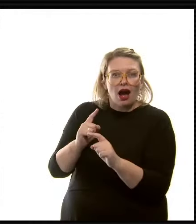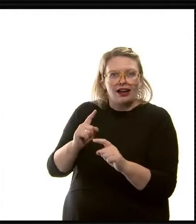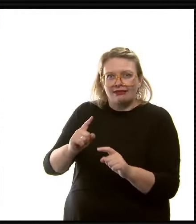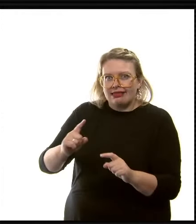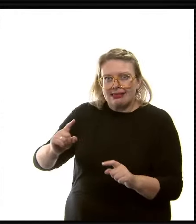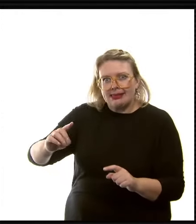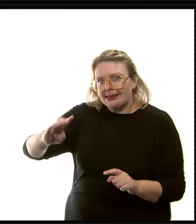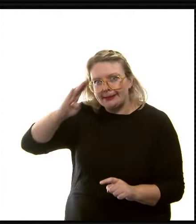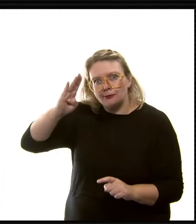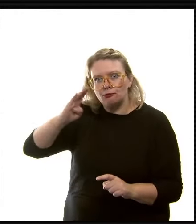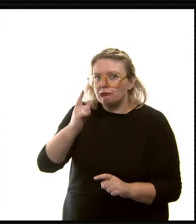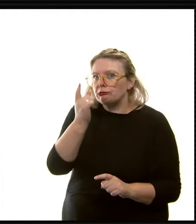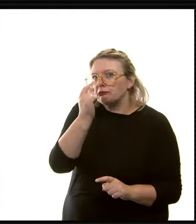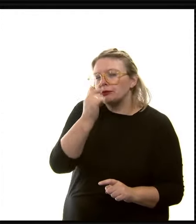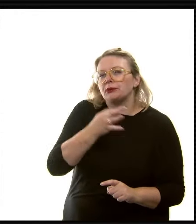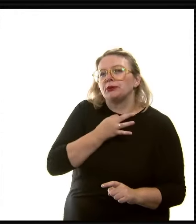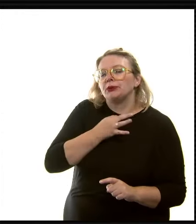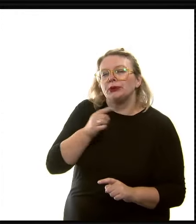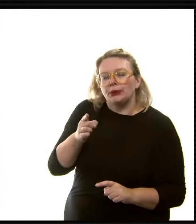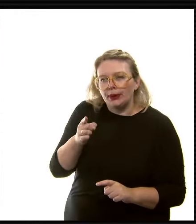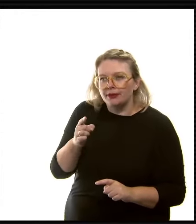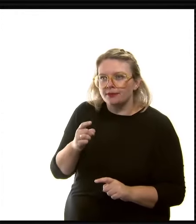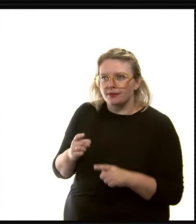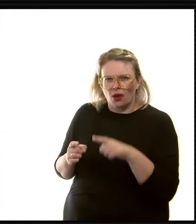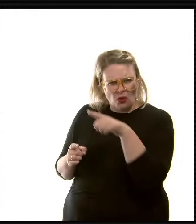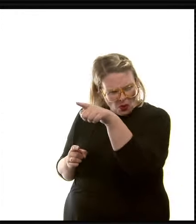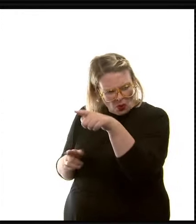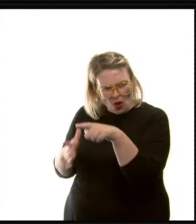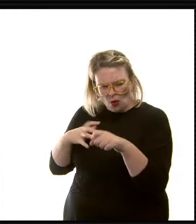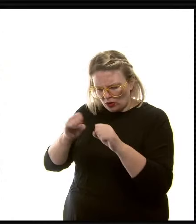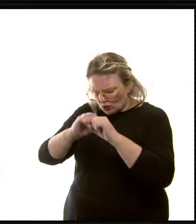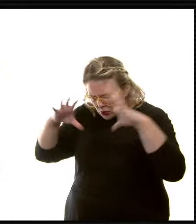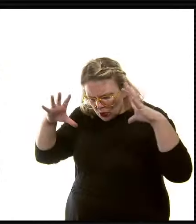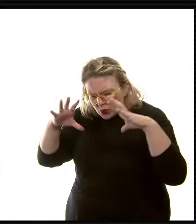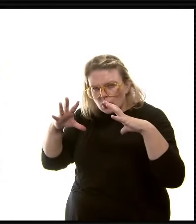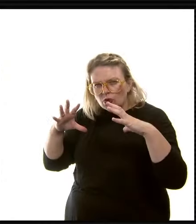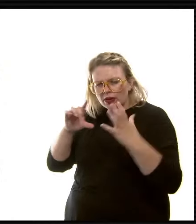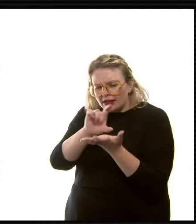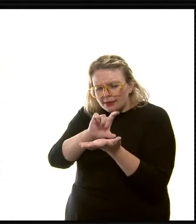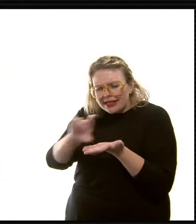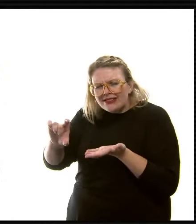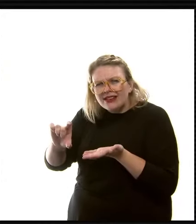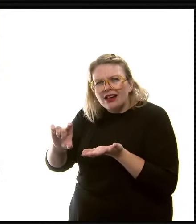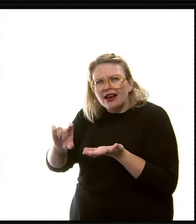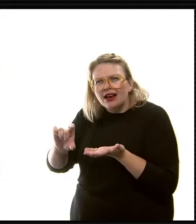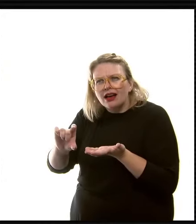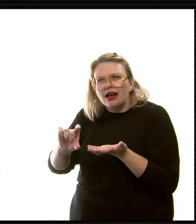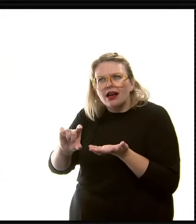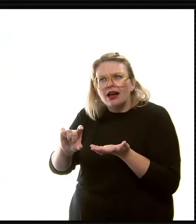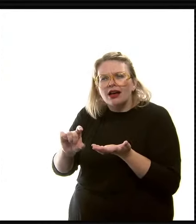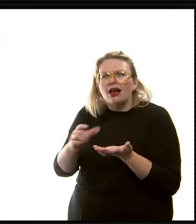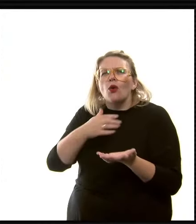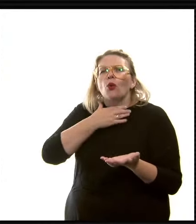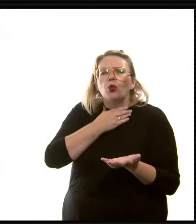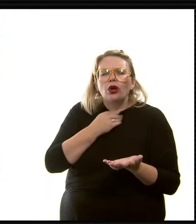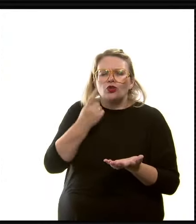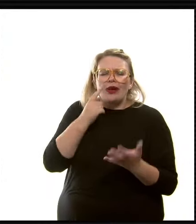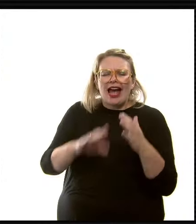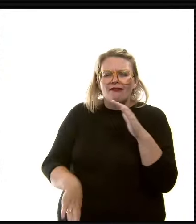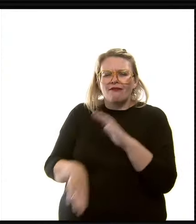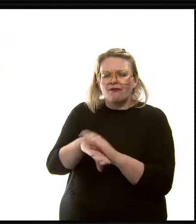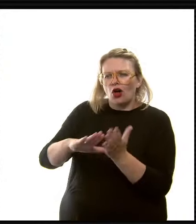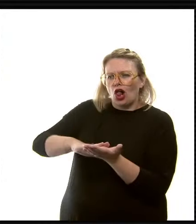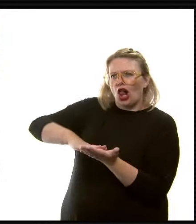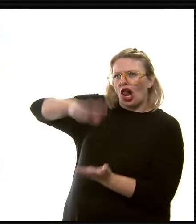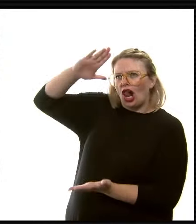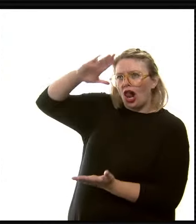Wow. Well, I would love to get a closer look at these Na'vi minifigures, if only There were enormous versions of them just